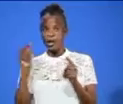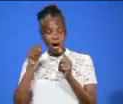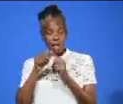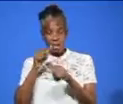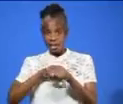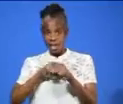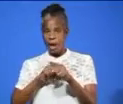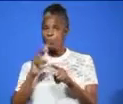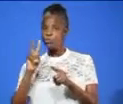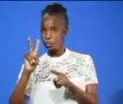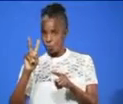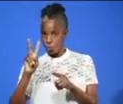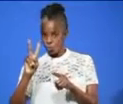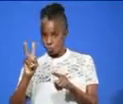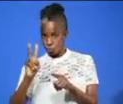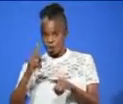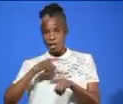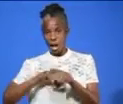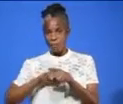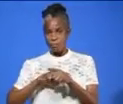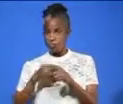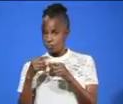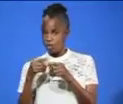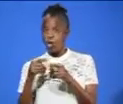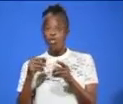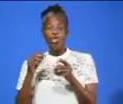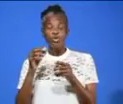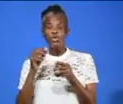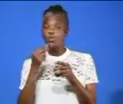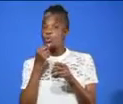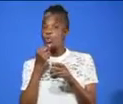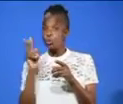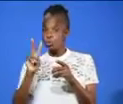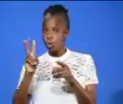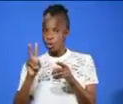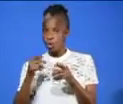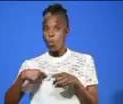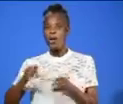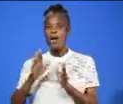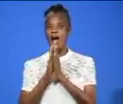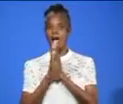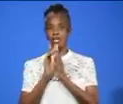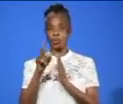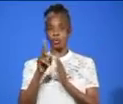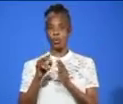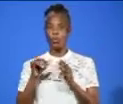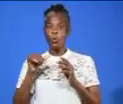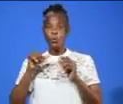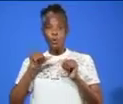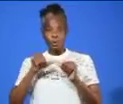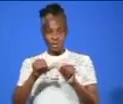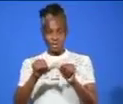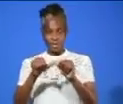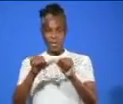which is just a few minutes from now, we are asking you to stay connected.